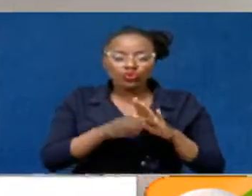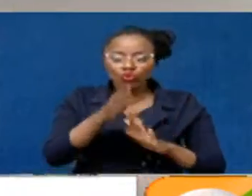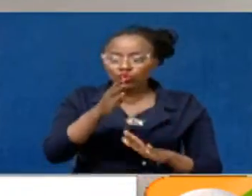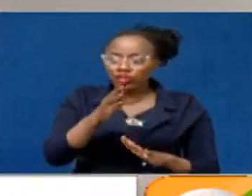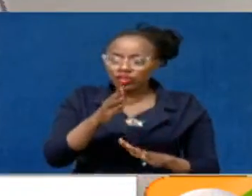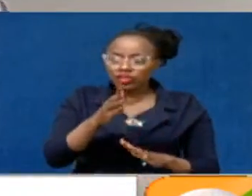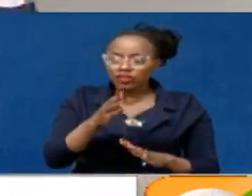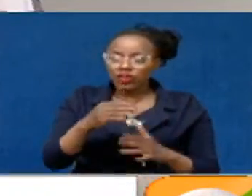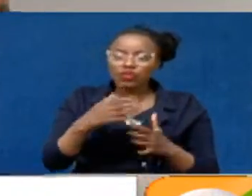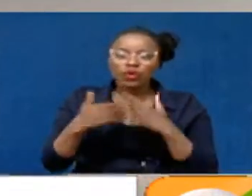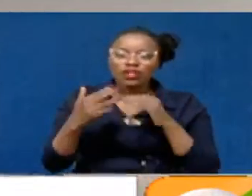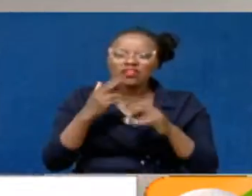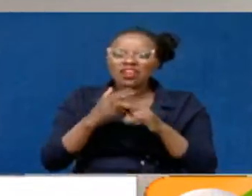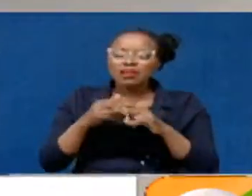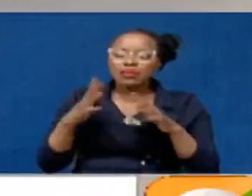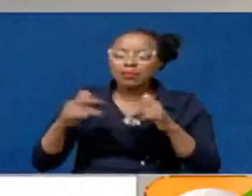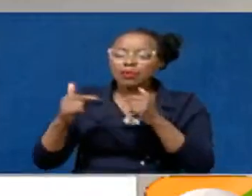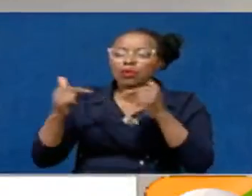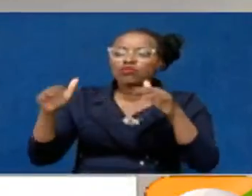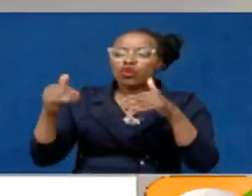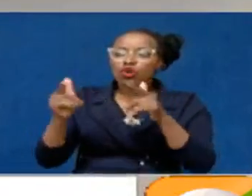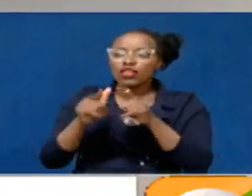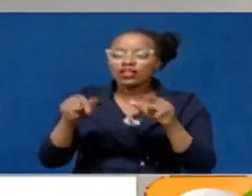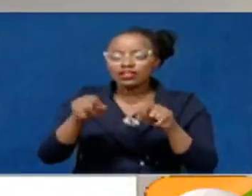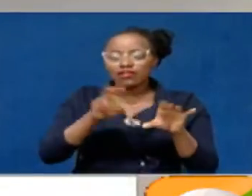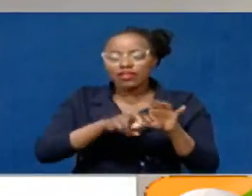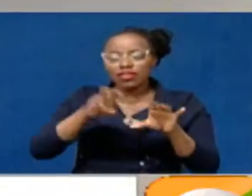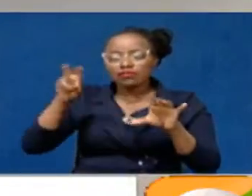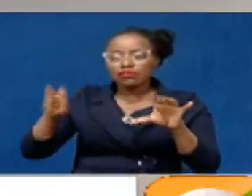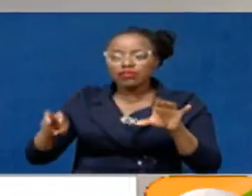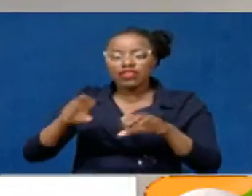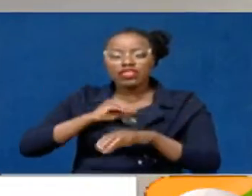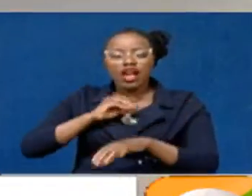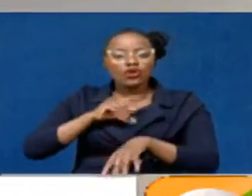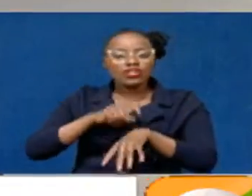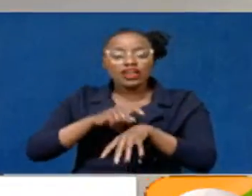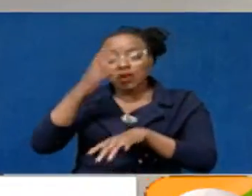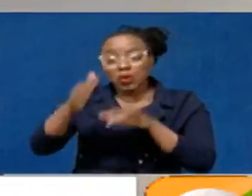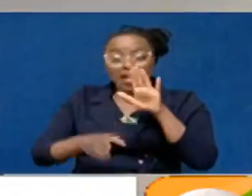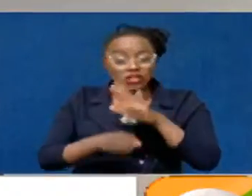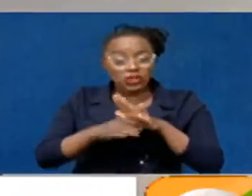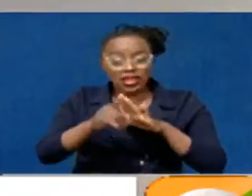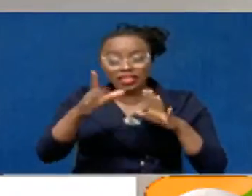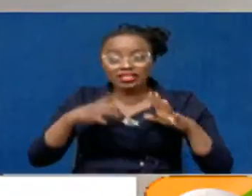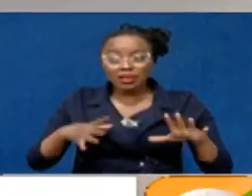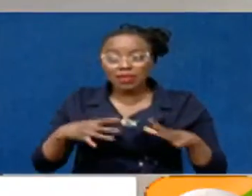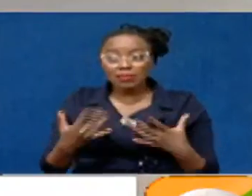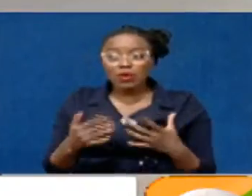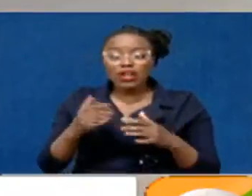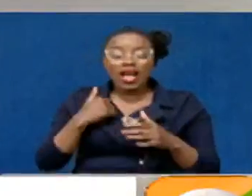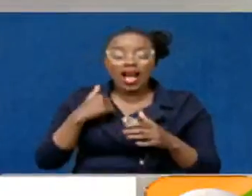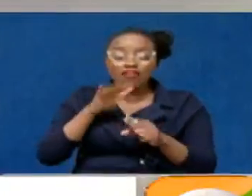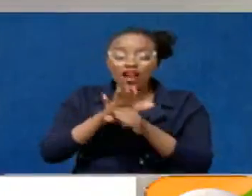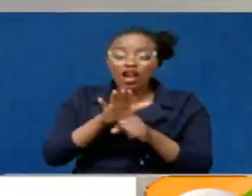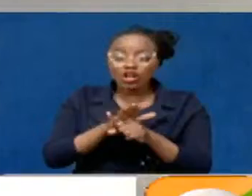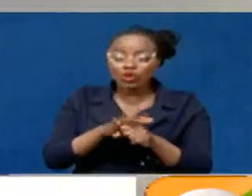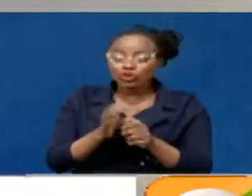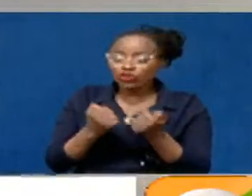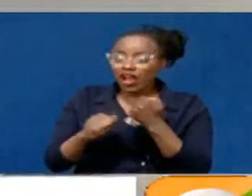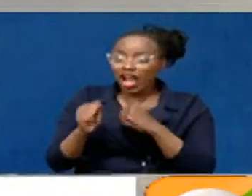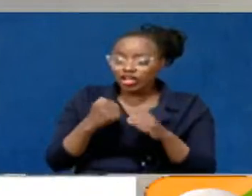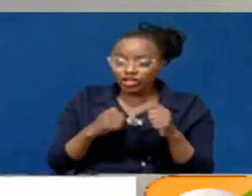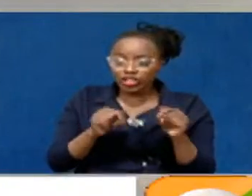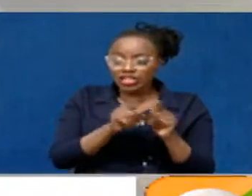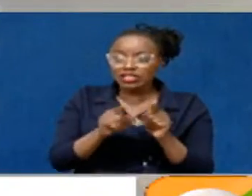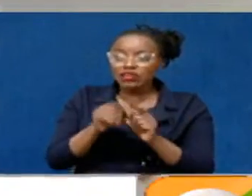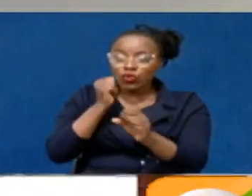the what they call rebels, or let them live at their own terms? Because kicking them out would obviously attract a lot of reaction,